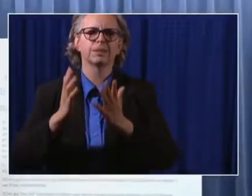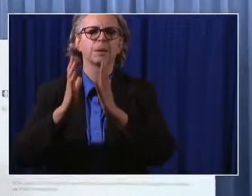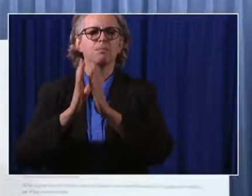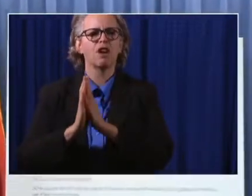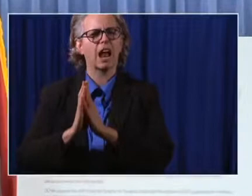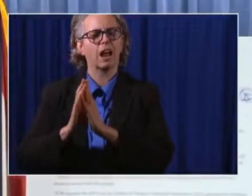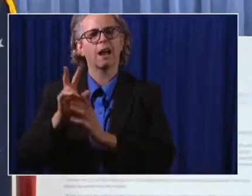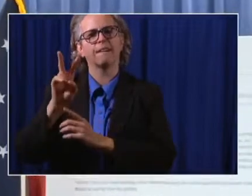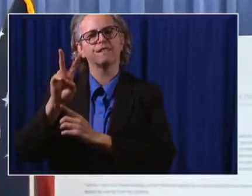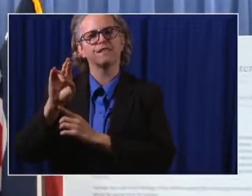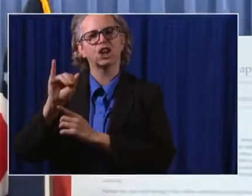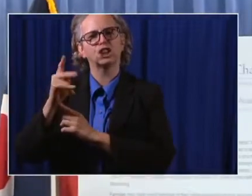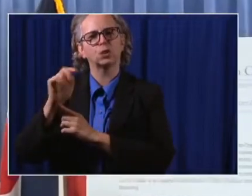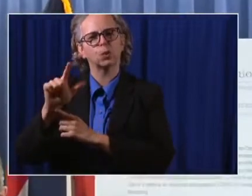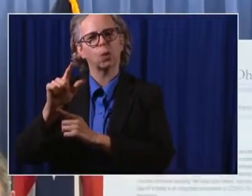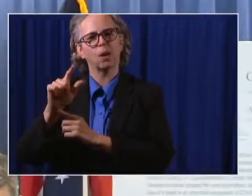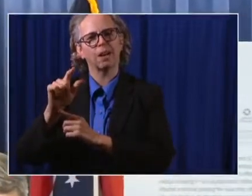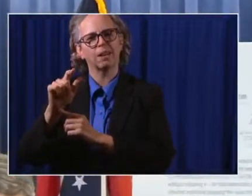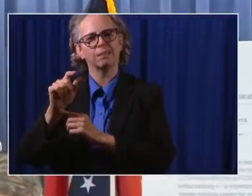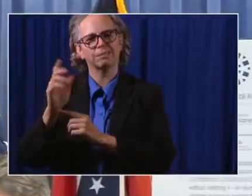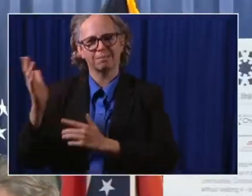Fran and I were at the vigil that night.